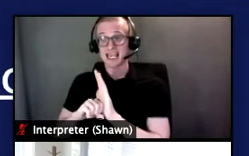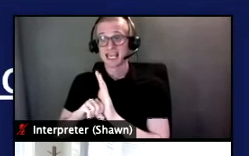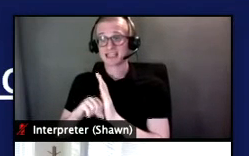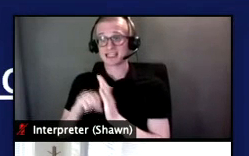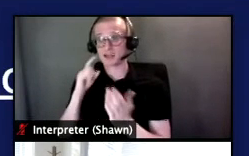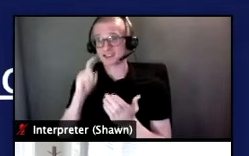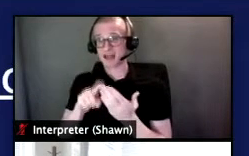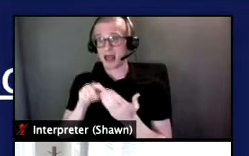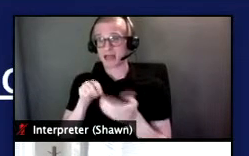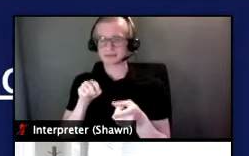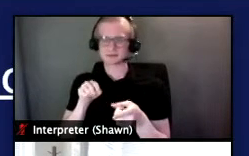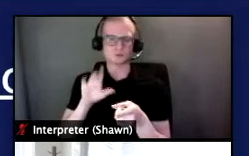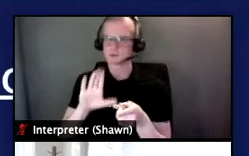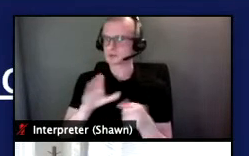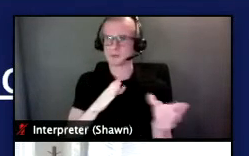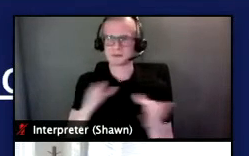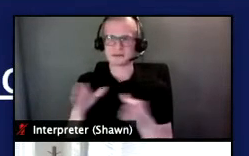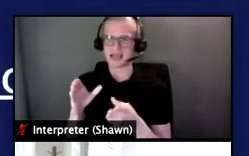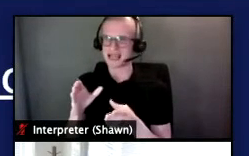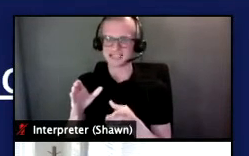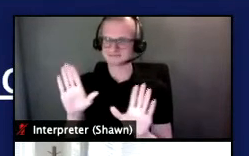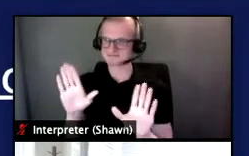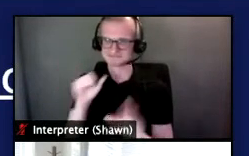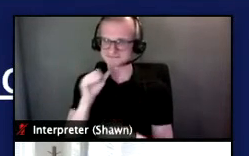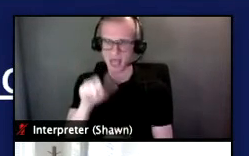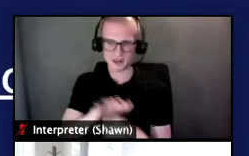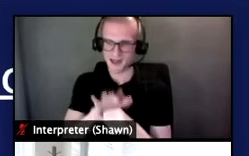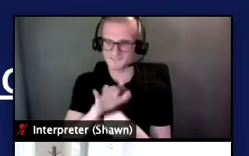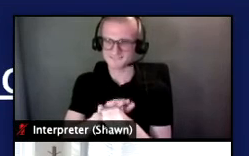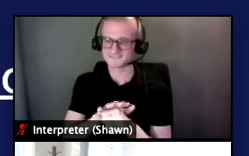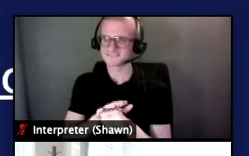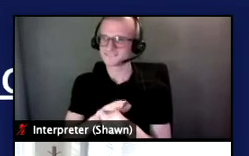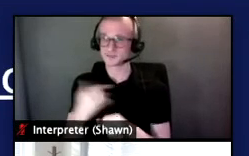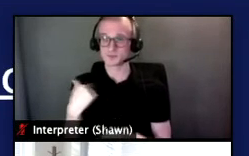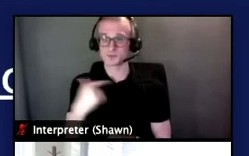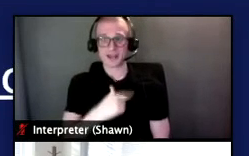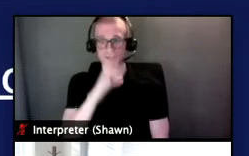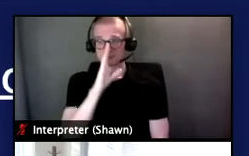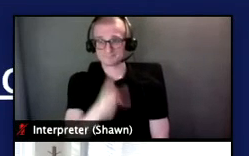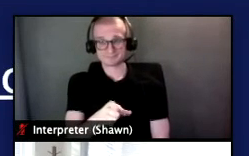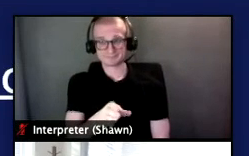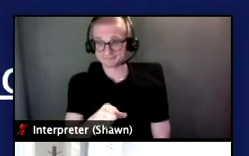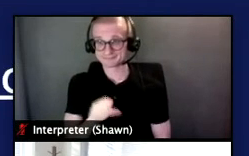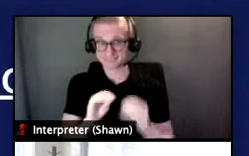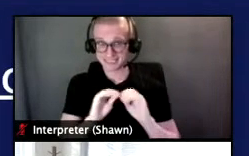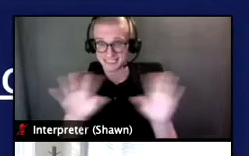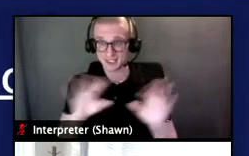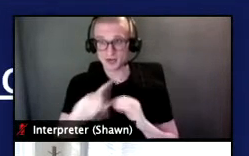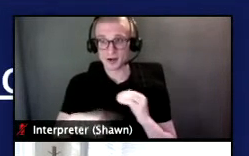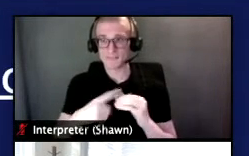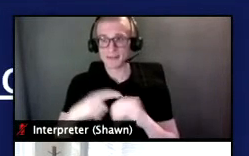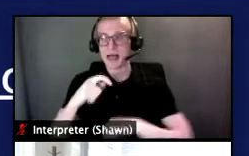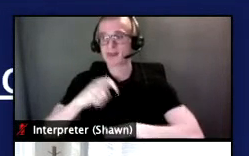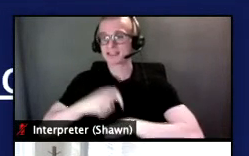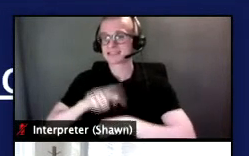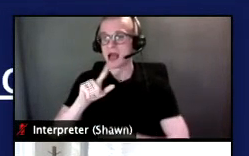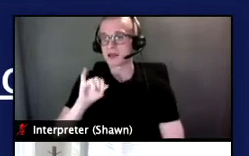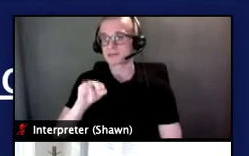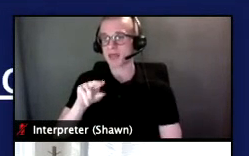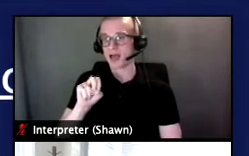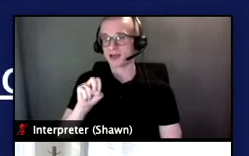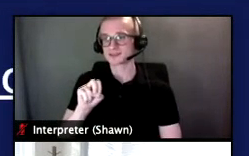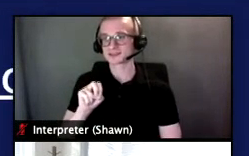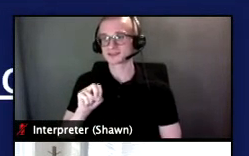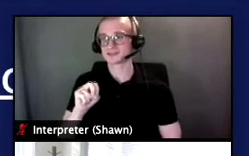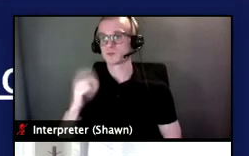aggressive enough, to be very transparent with them about what the timelines are, that these steps need to be